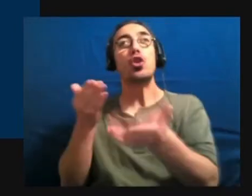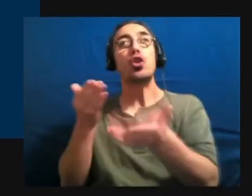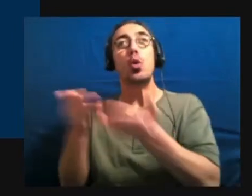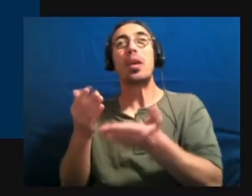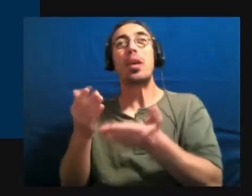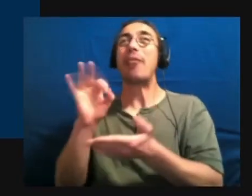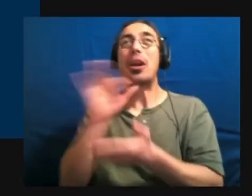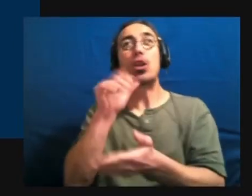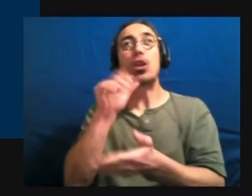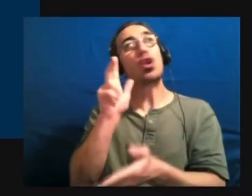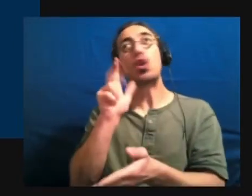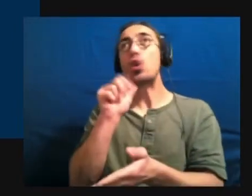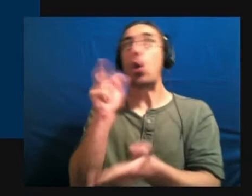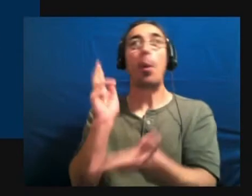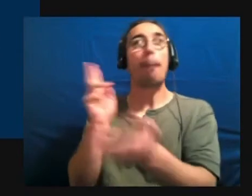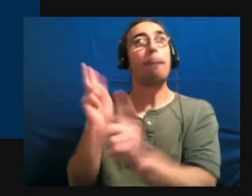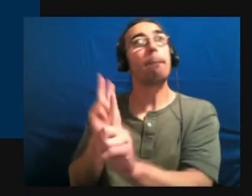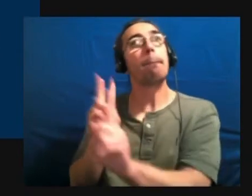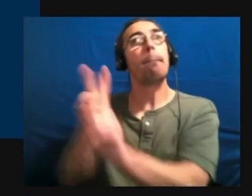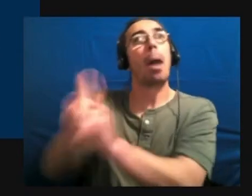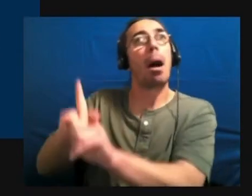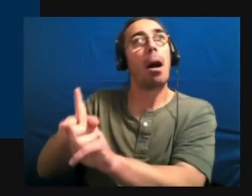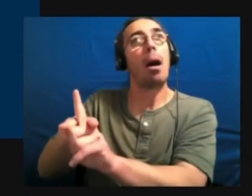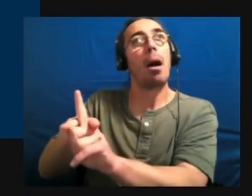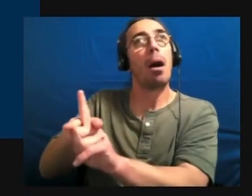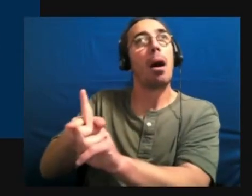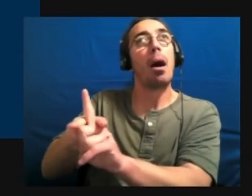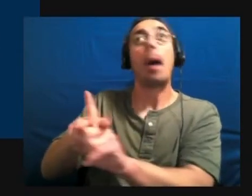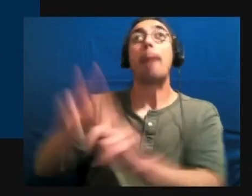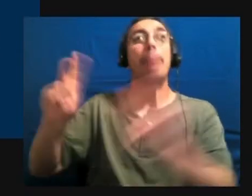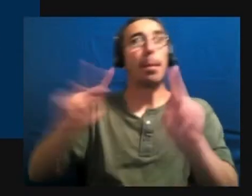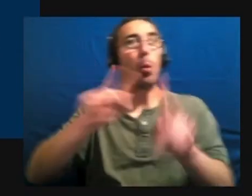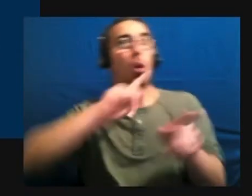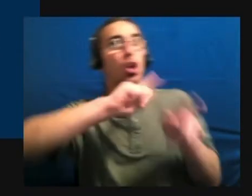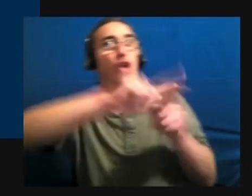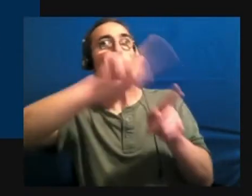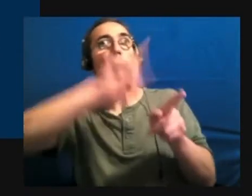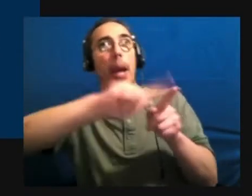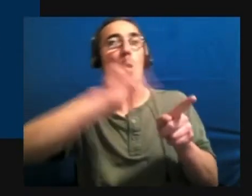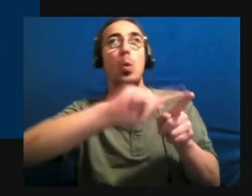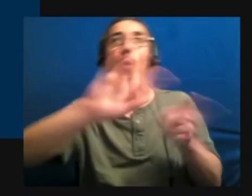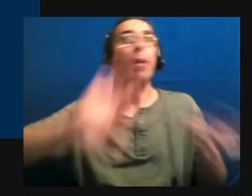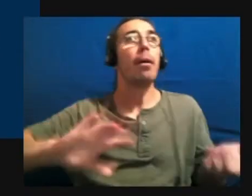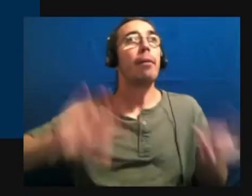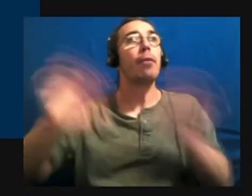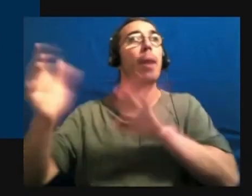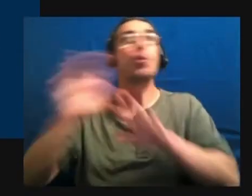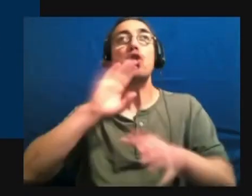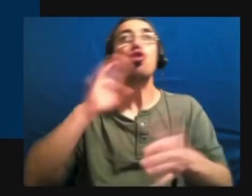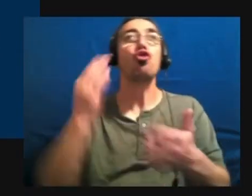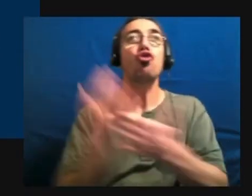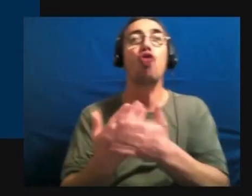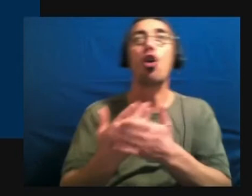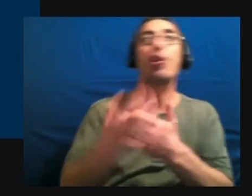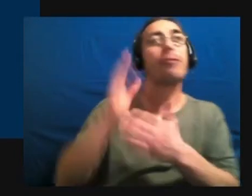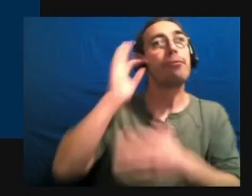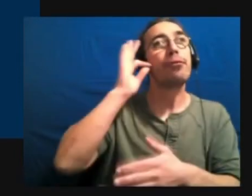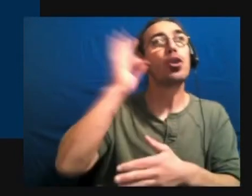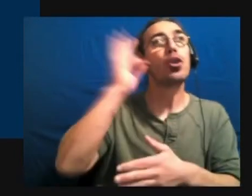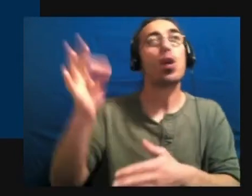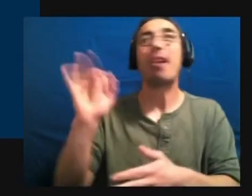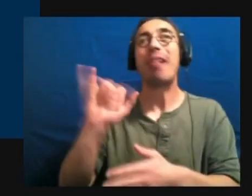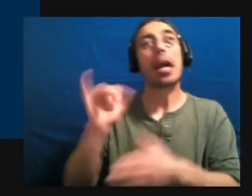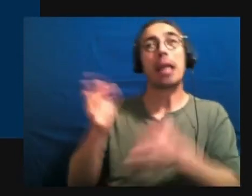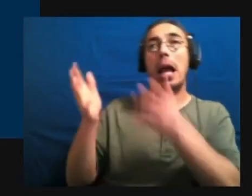They really will shame you, like you have ruined your child's future and you're neglecting them. They try to put